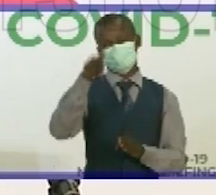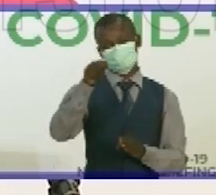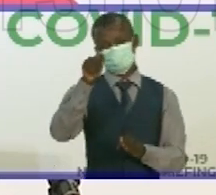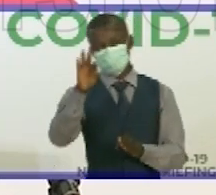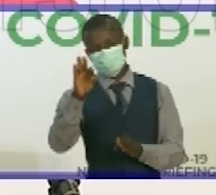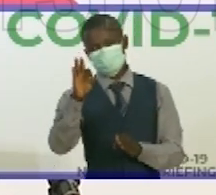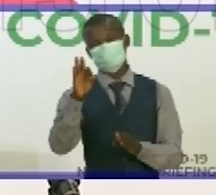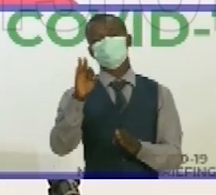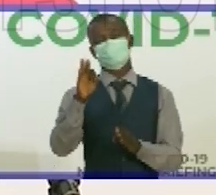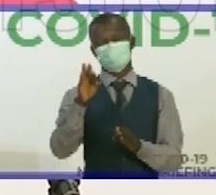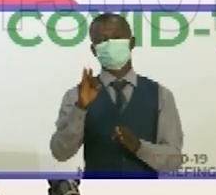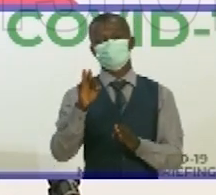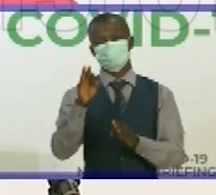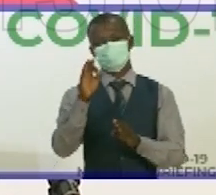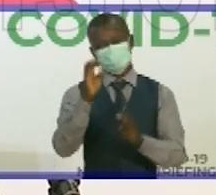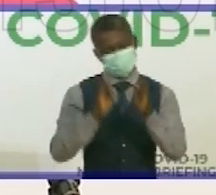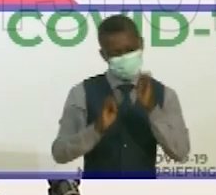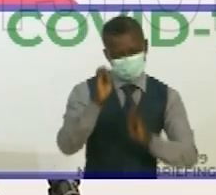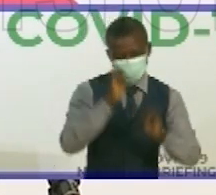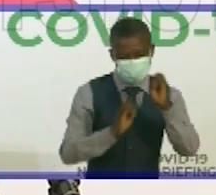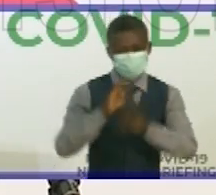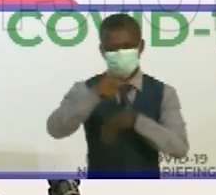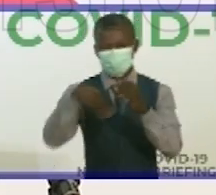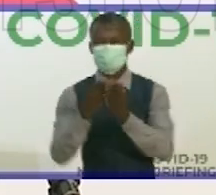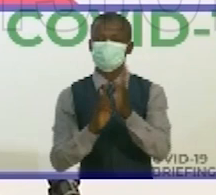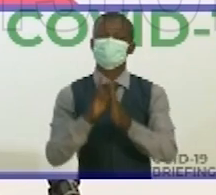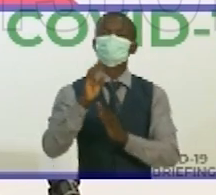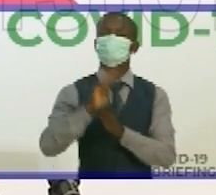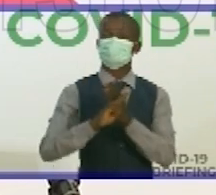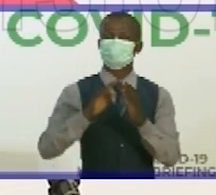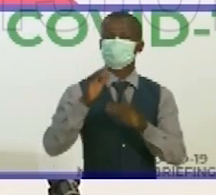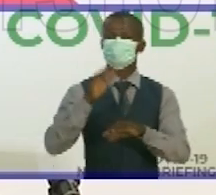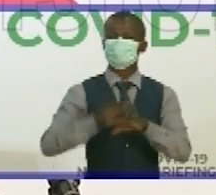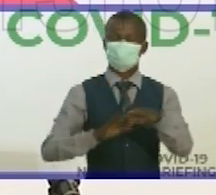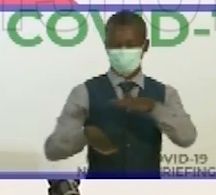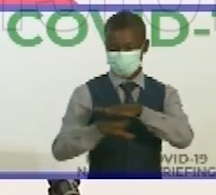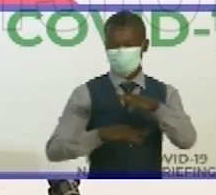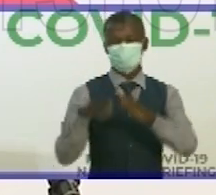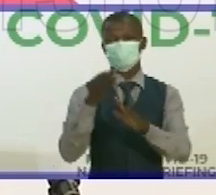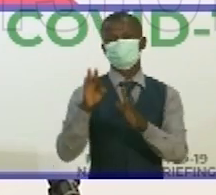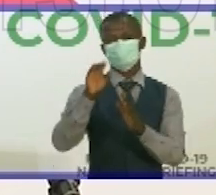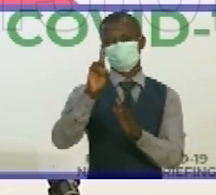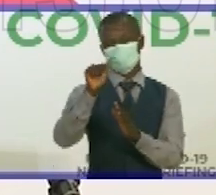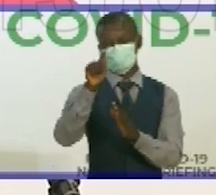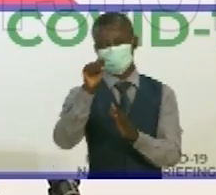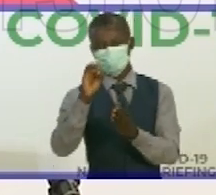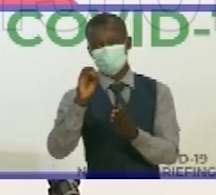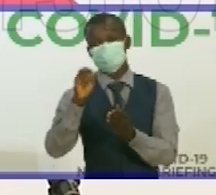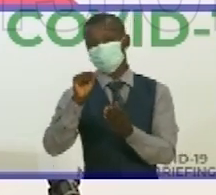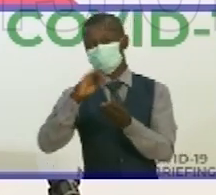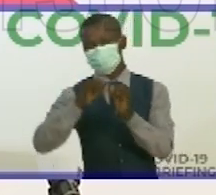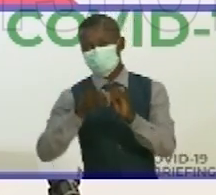shall rigorously evaluate the developments on the basis of emerging data, evolving